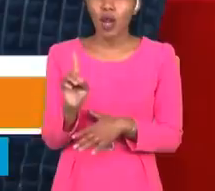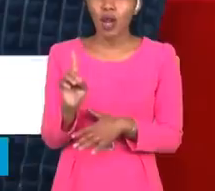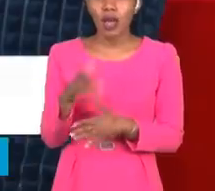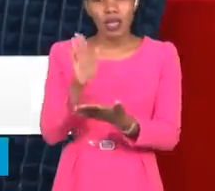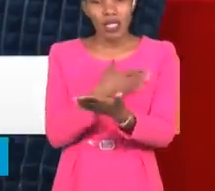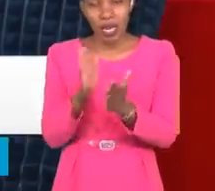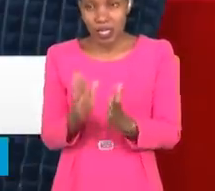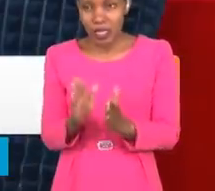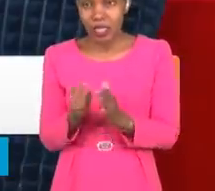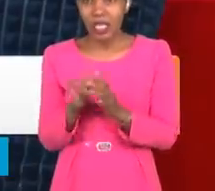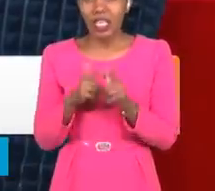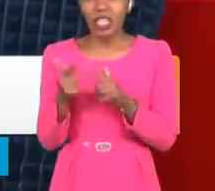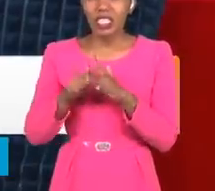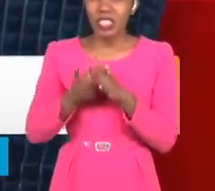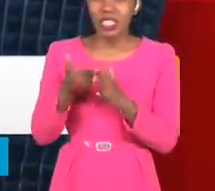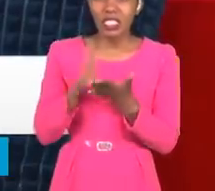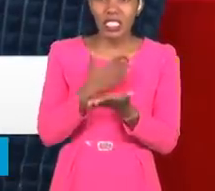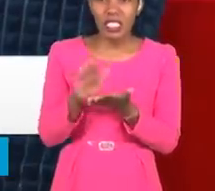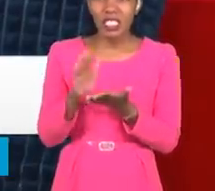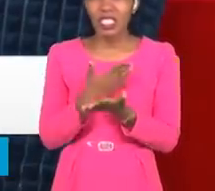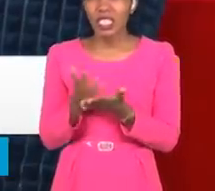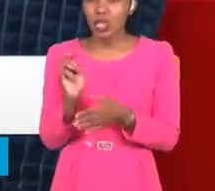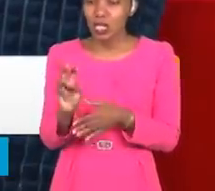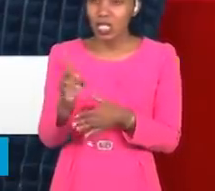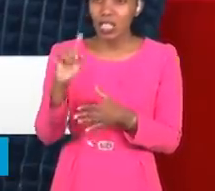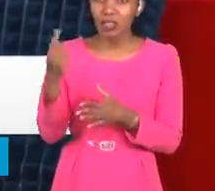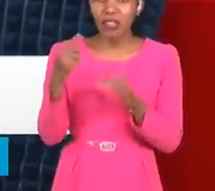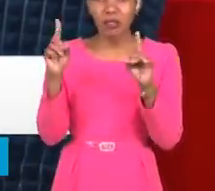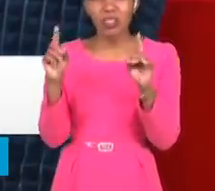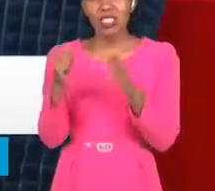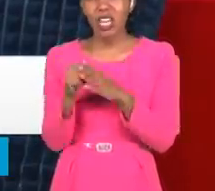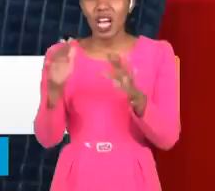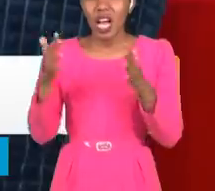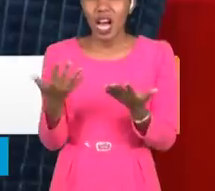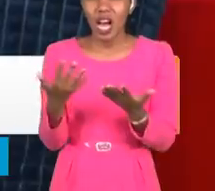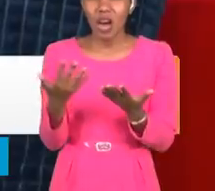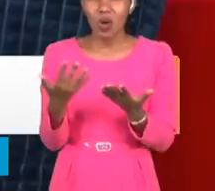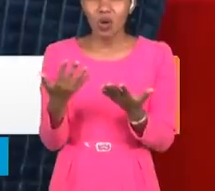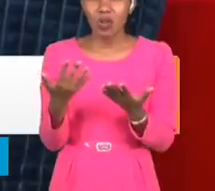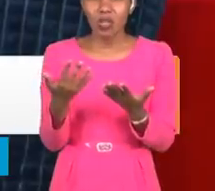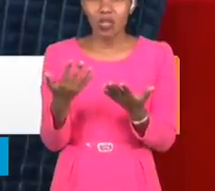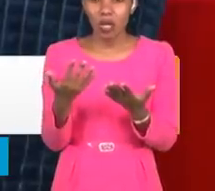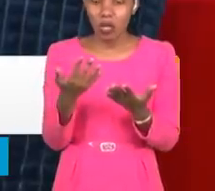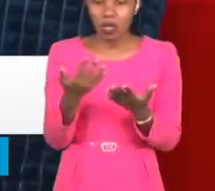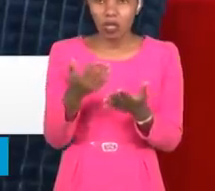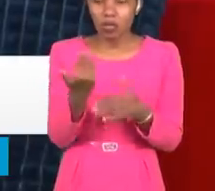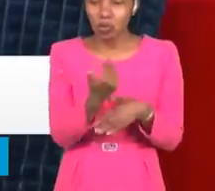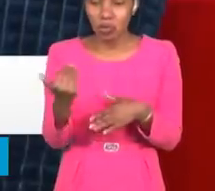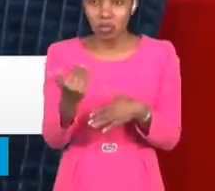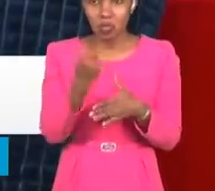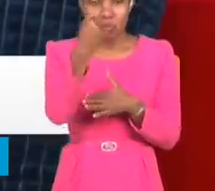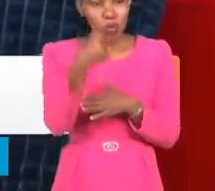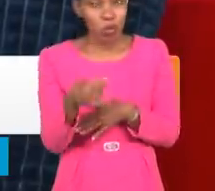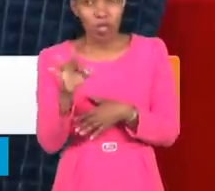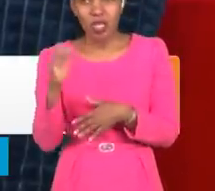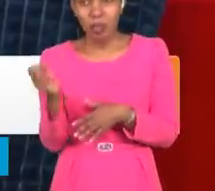artist. Oh, okay. And I'll start sharing. Look at his first picture. You know the way kids scribble? Yeah, yeah. 3 months old, yeah,